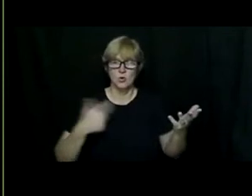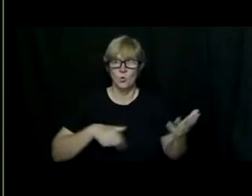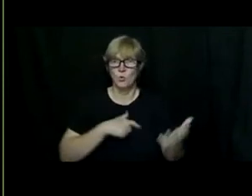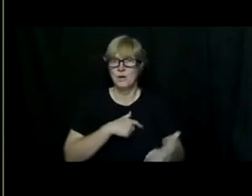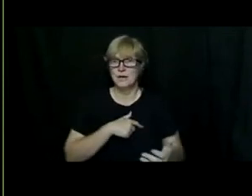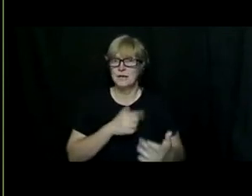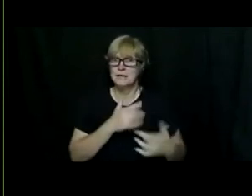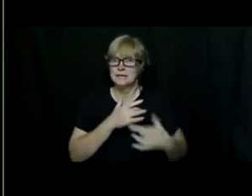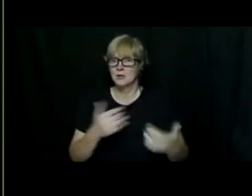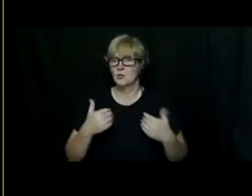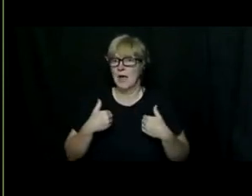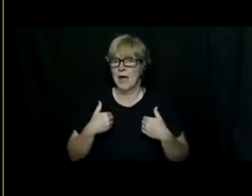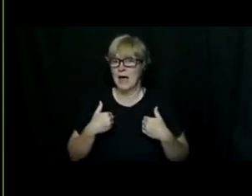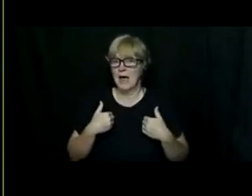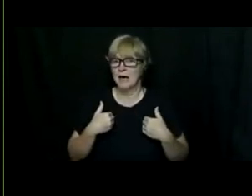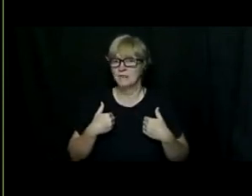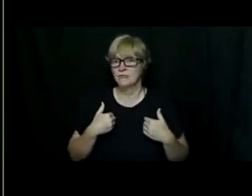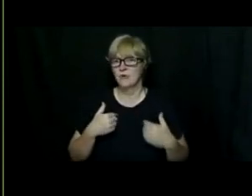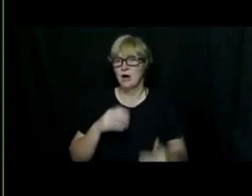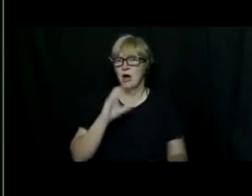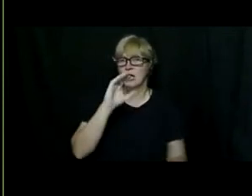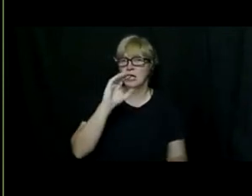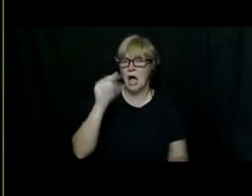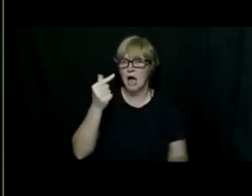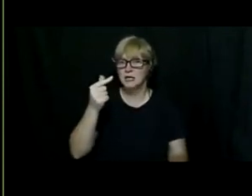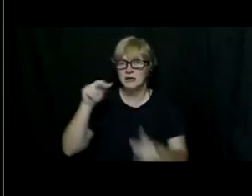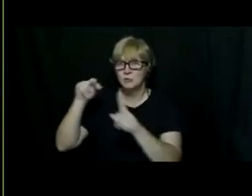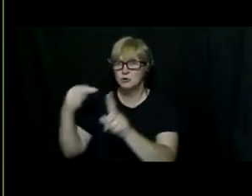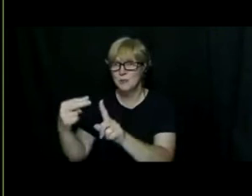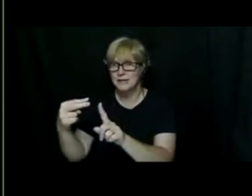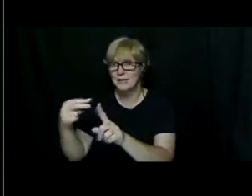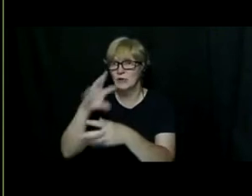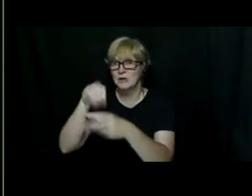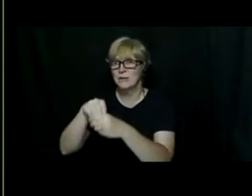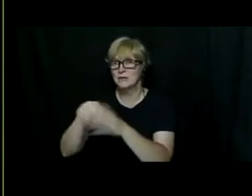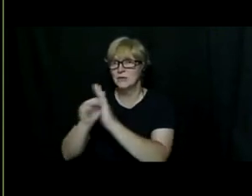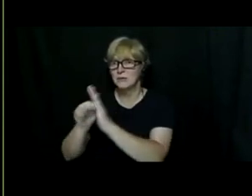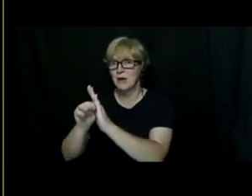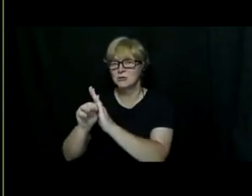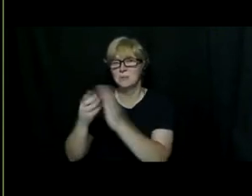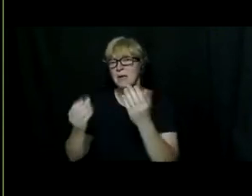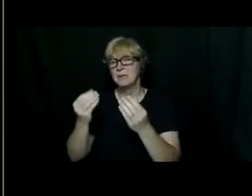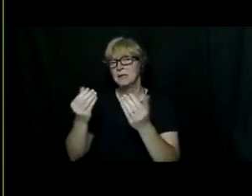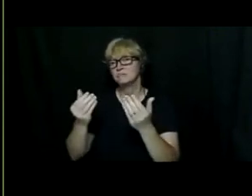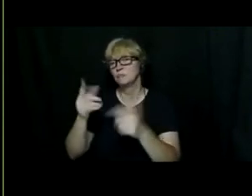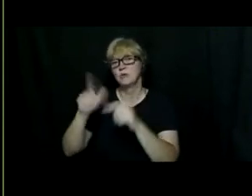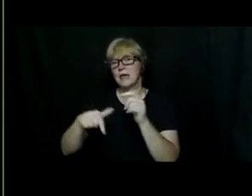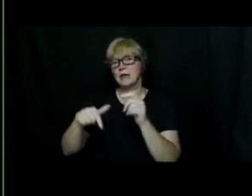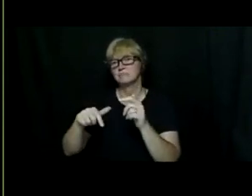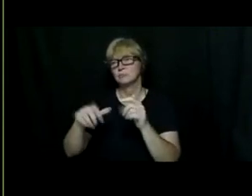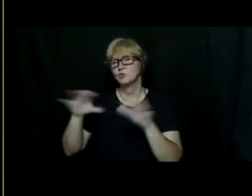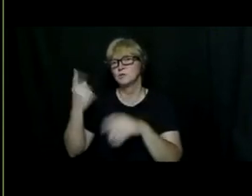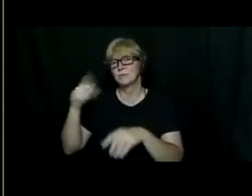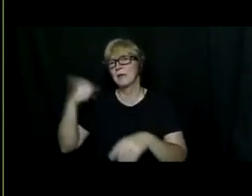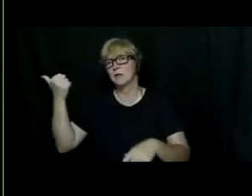tend to have this more kind of cognitivist orientation in these models. And maybe there's no other way around, right? I mean, maybe we don't know enough